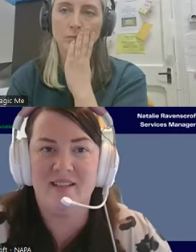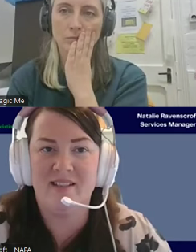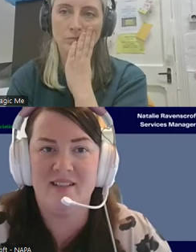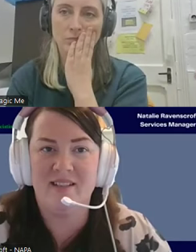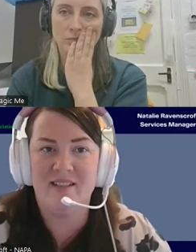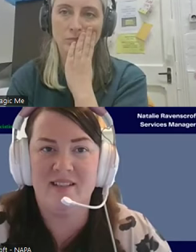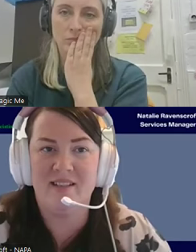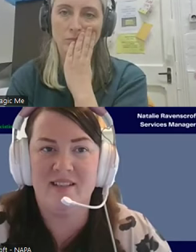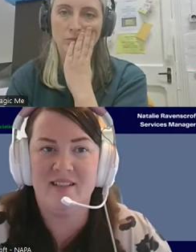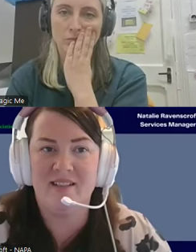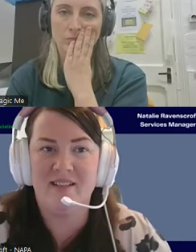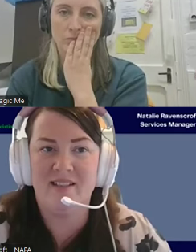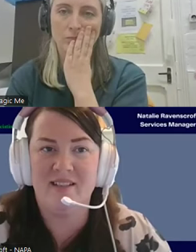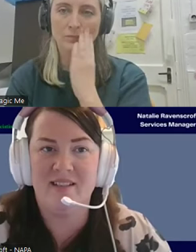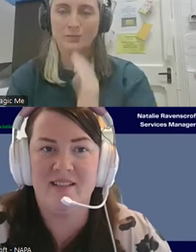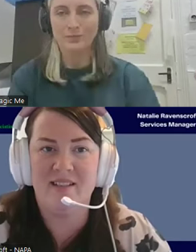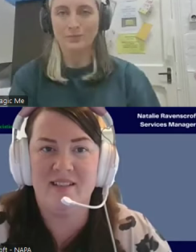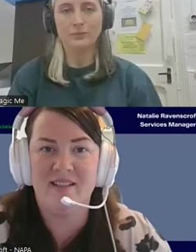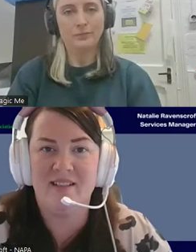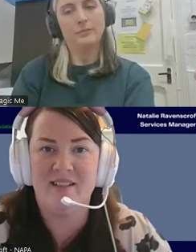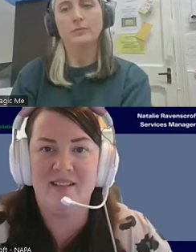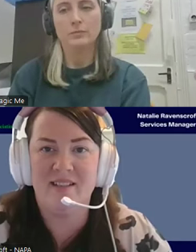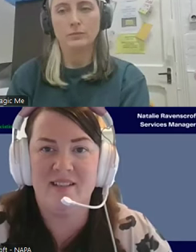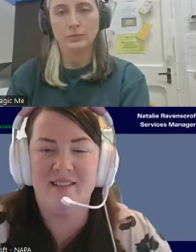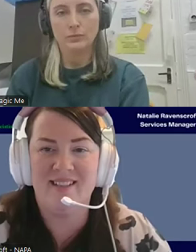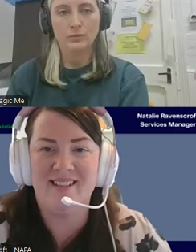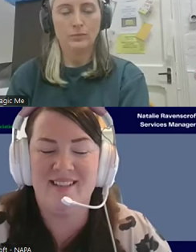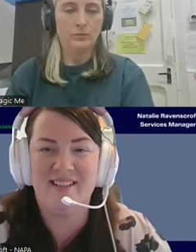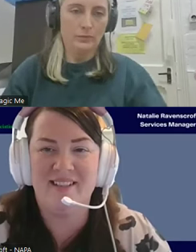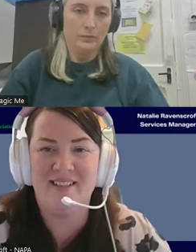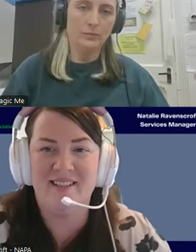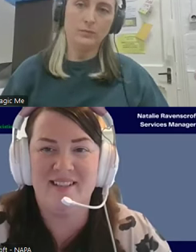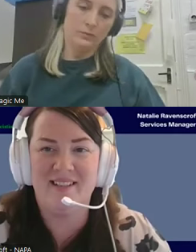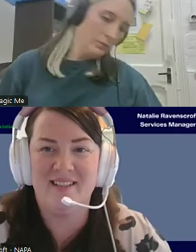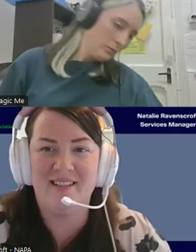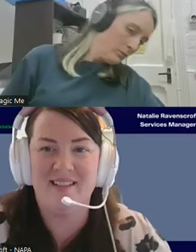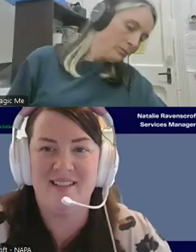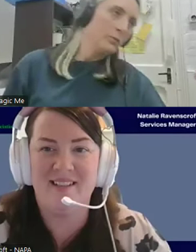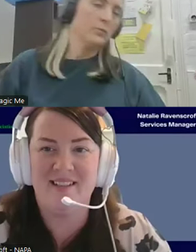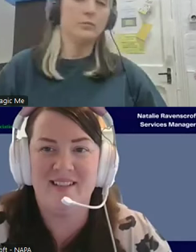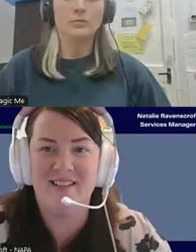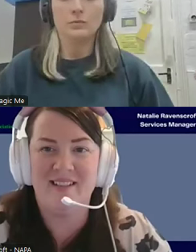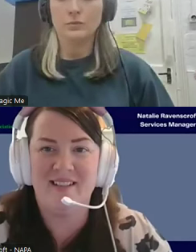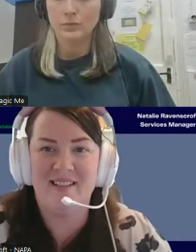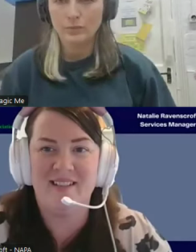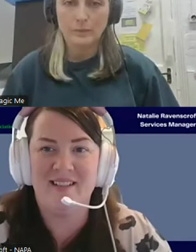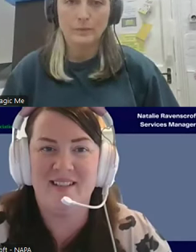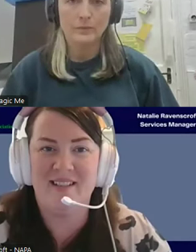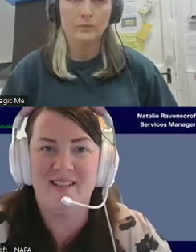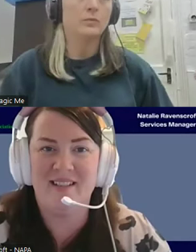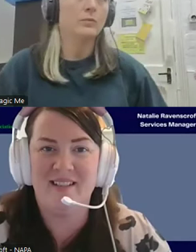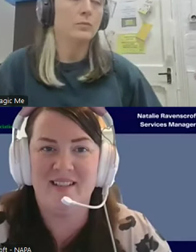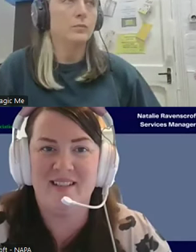And today we are absolutely delighted to welcome you all for the first of hopefully many creative aging peer